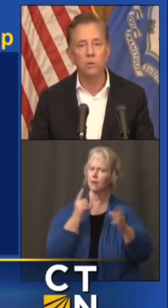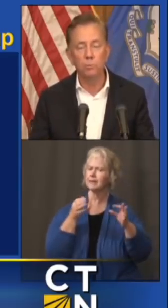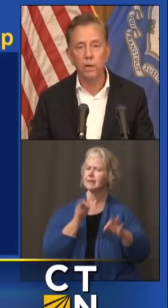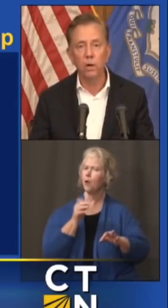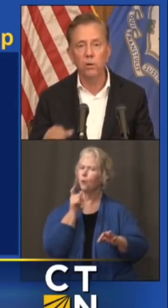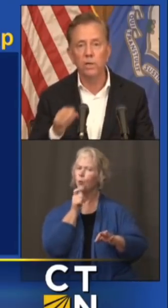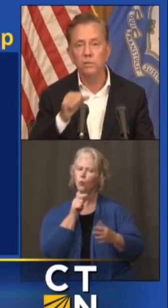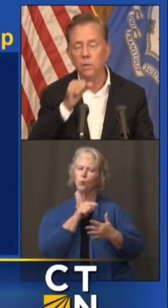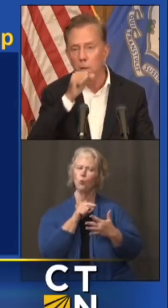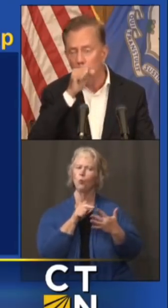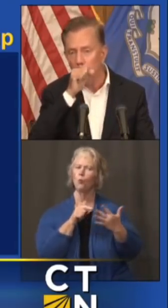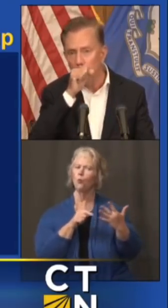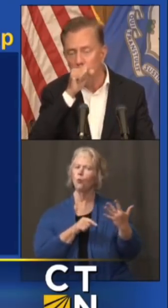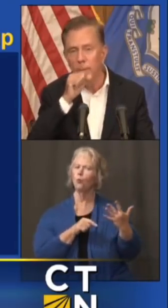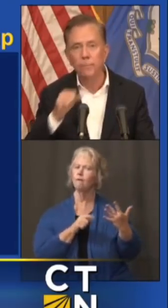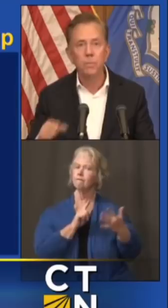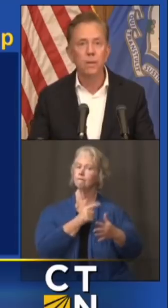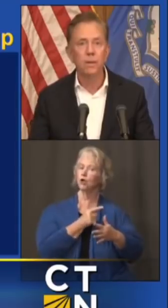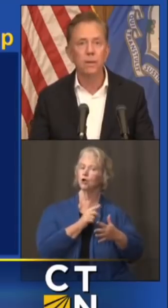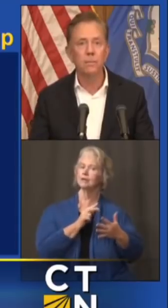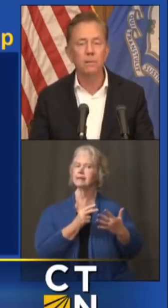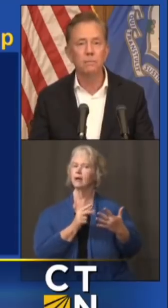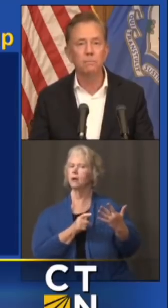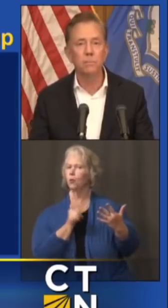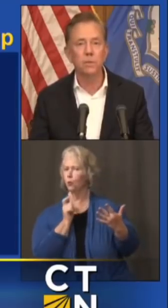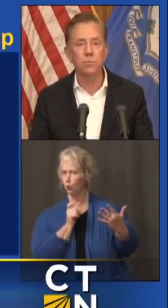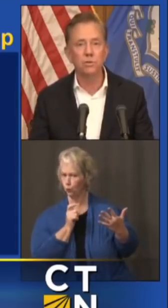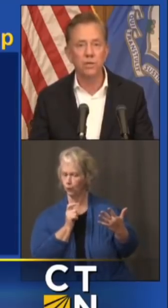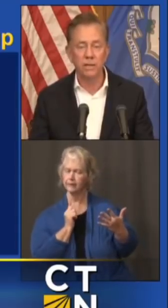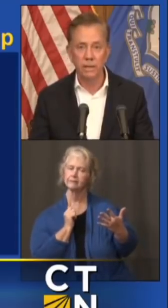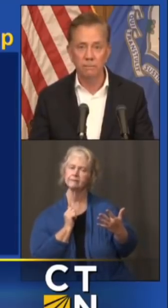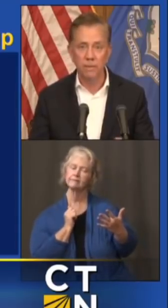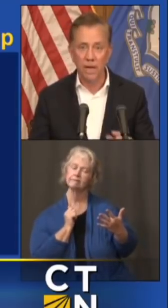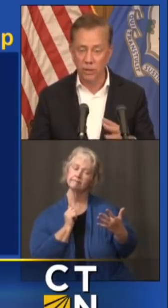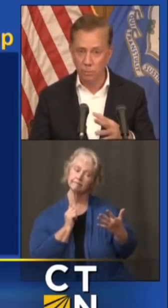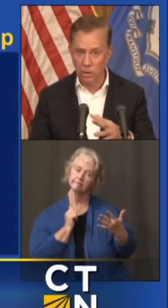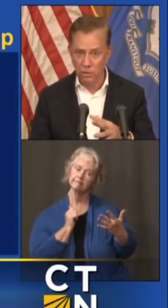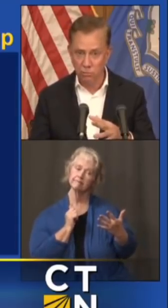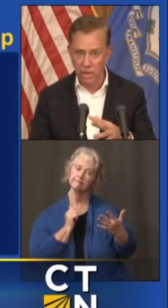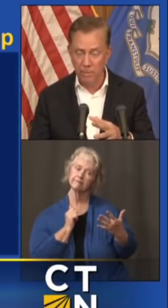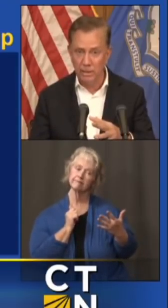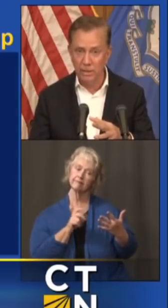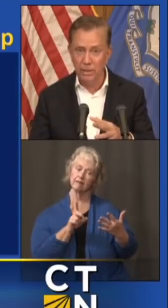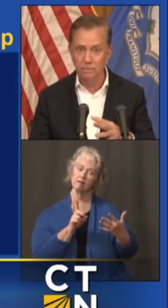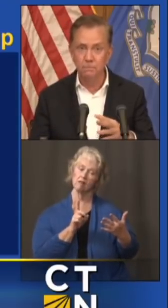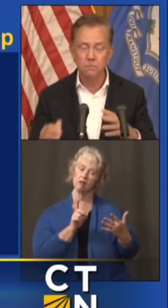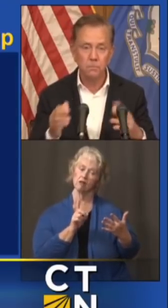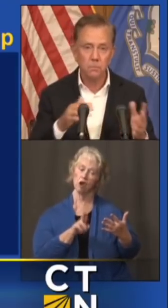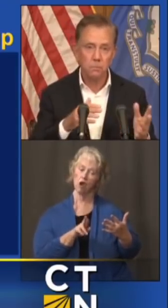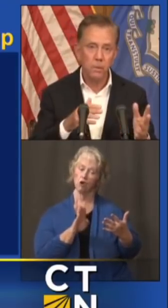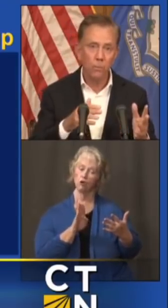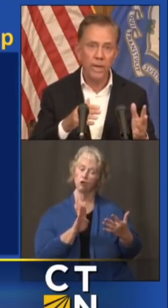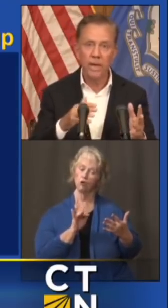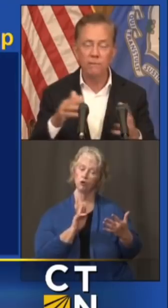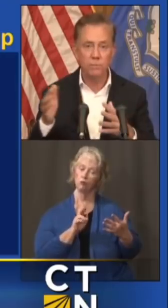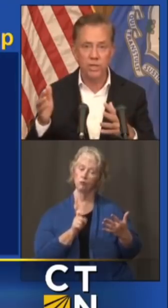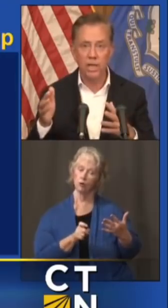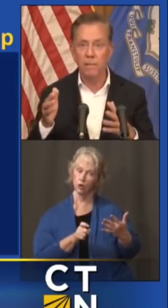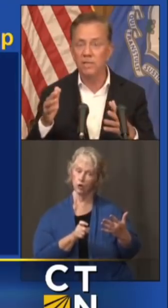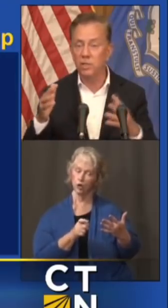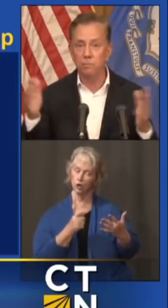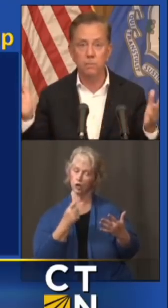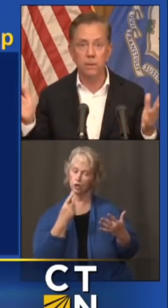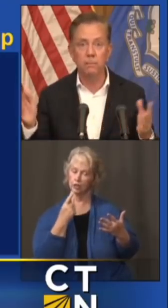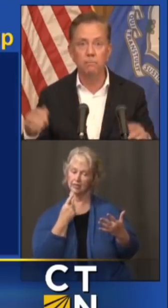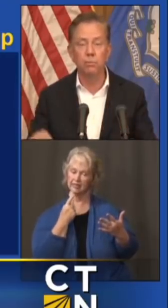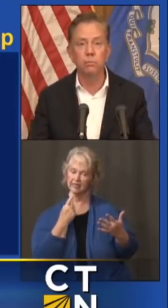be those priorities? It's worth saying that Dr. Birx recommended we can get from